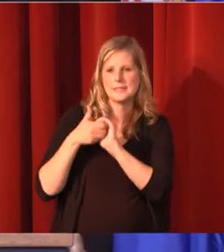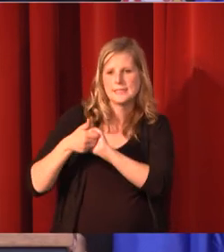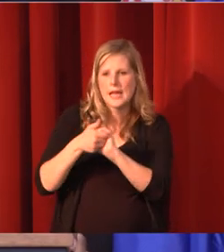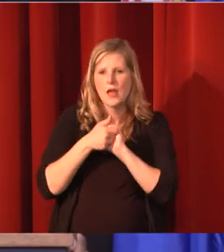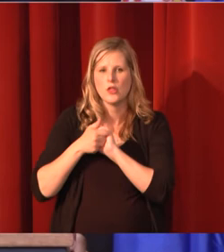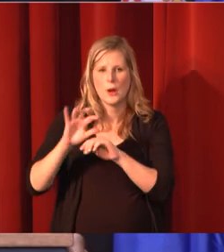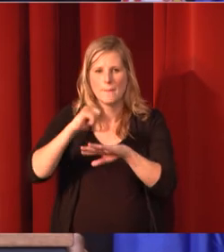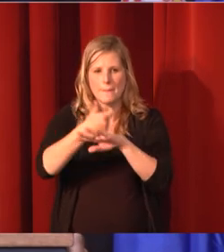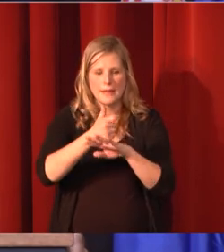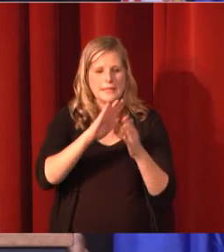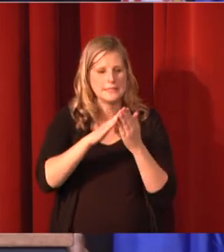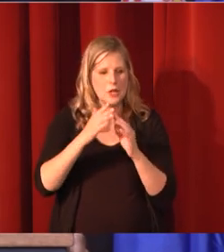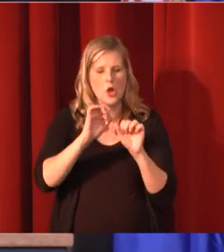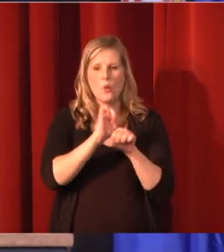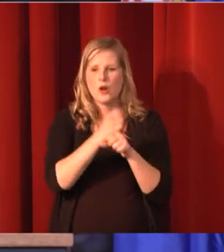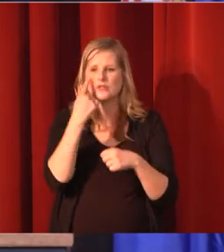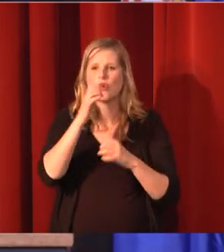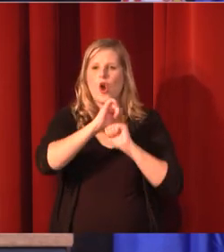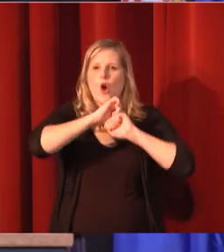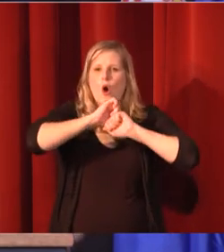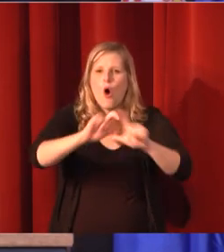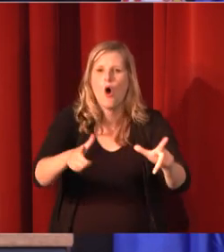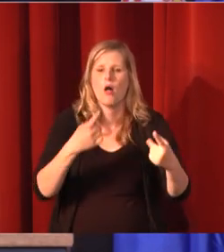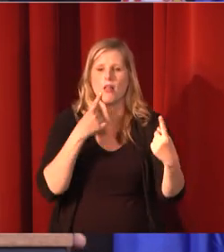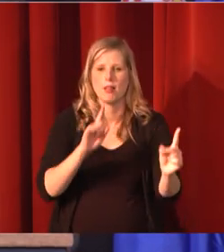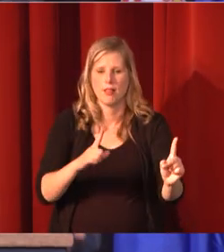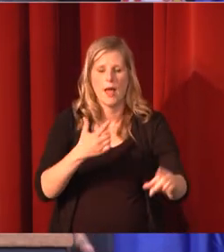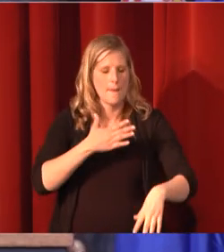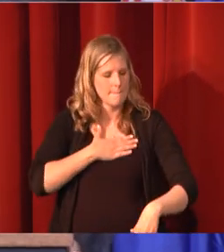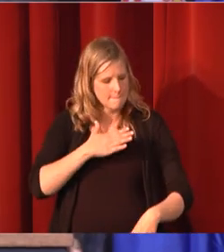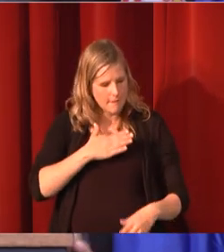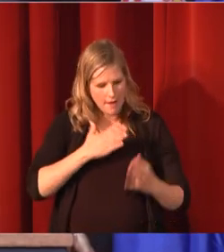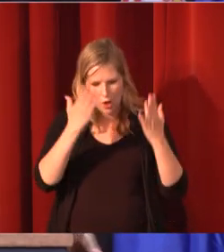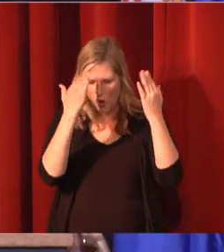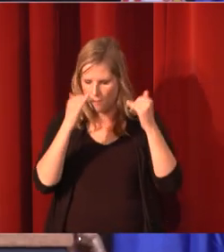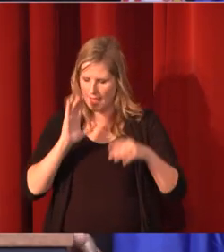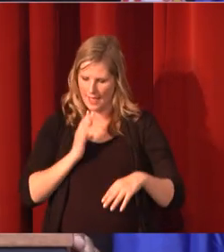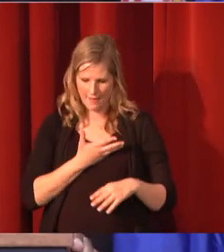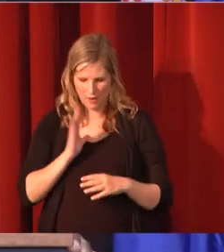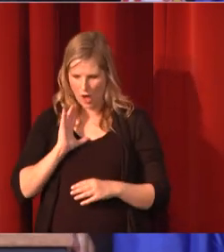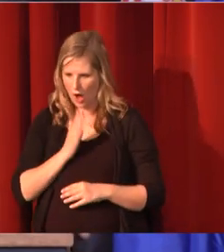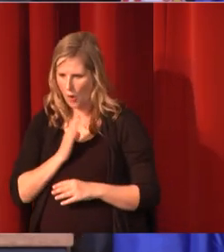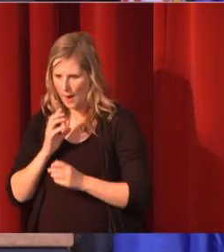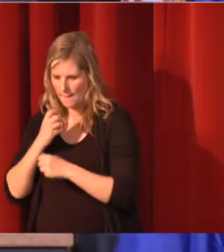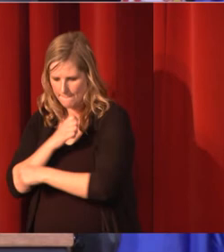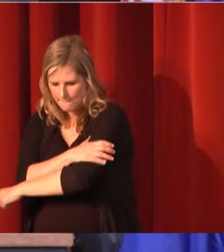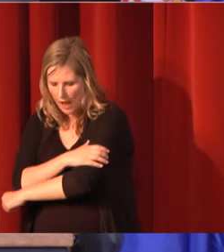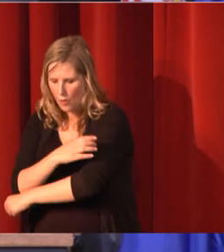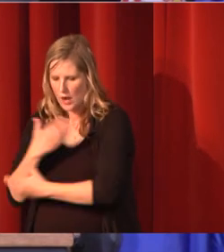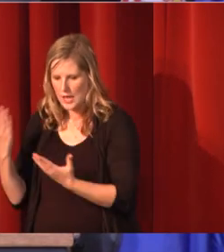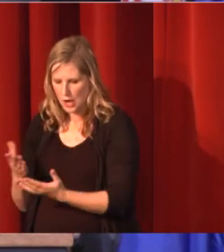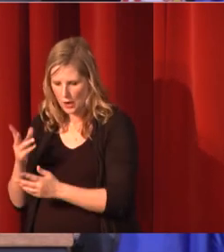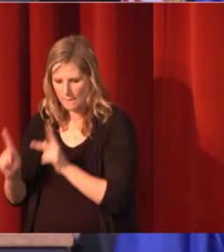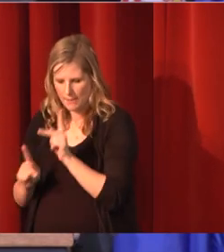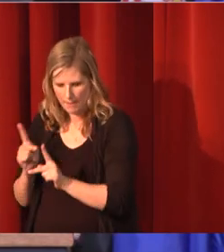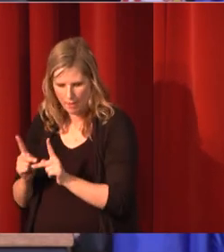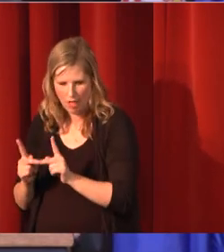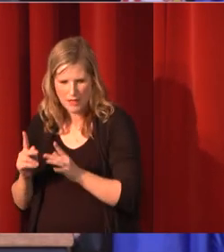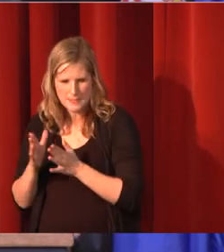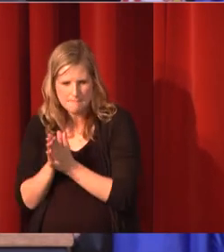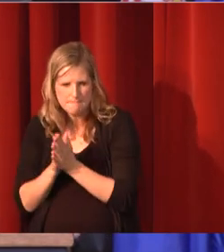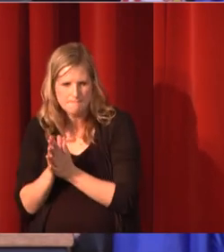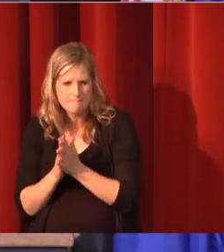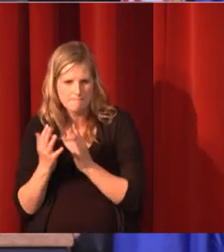that works for all of us my highest hope is to harness our people power and weave it into our dynamic city building